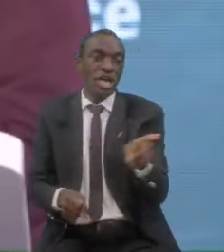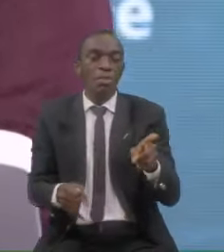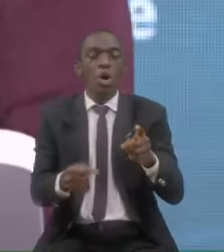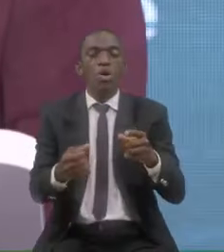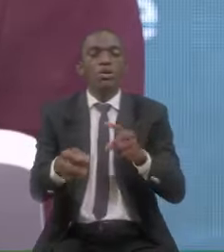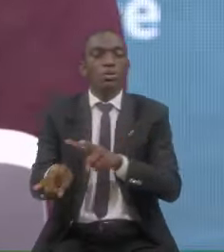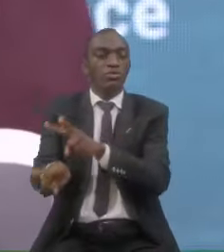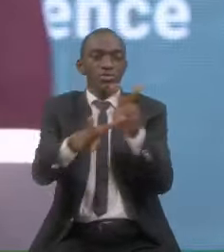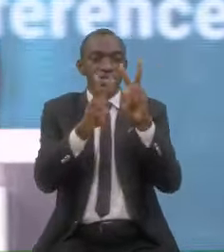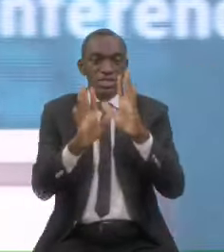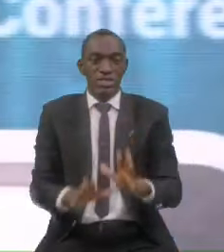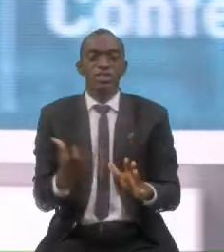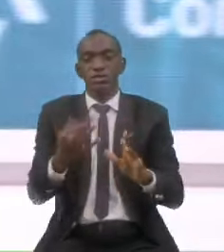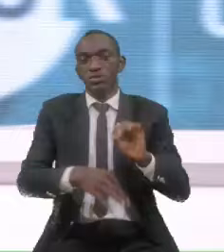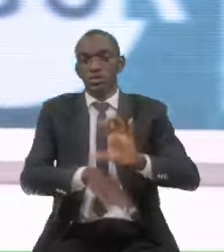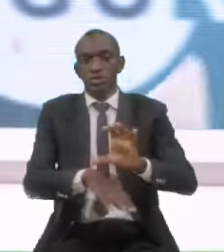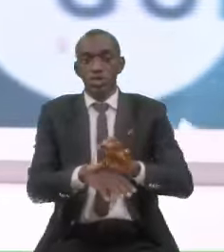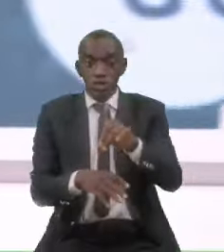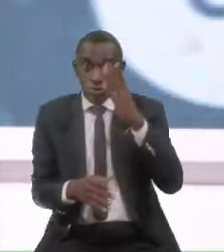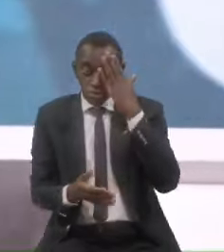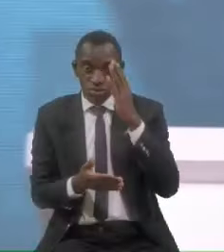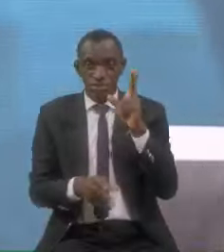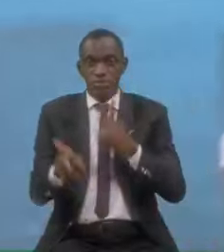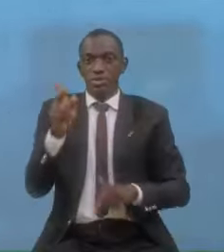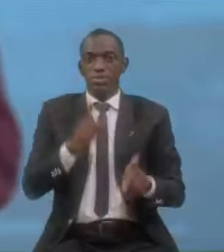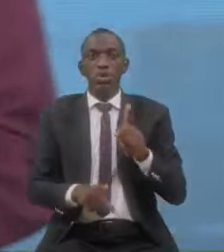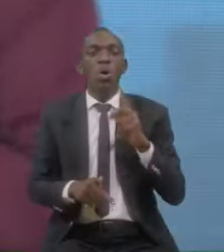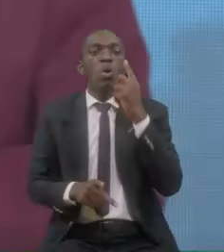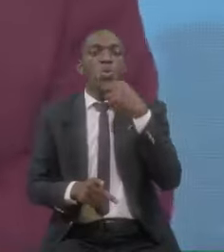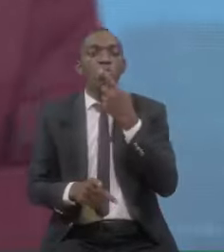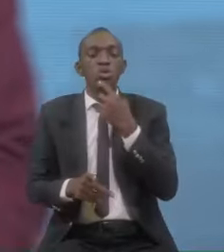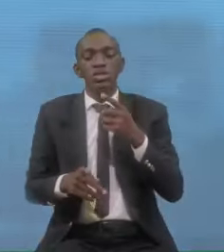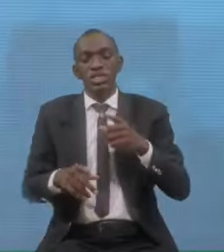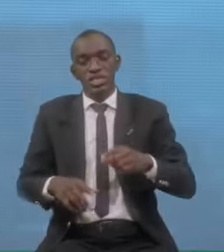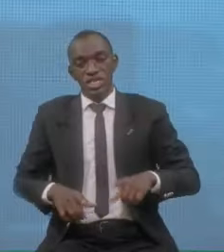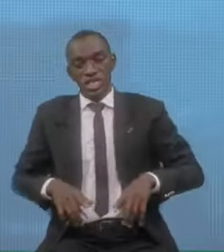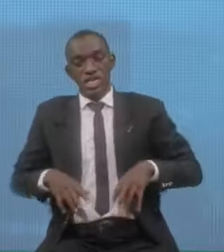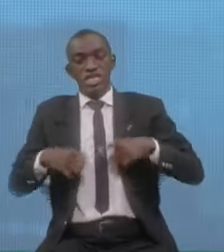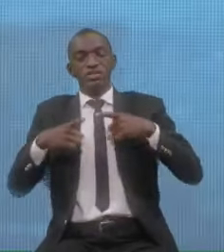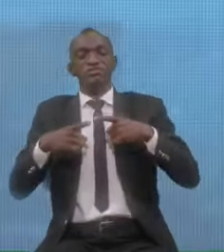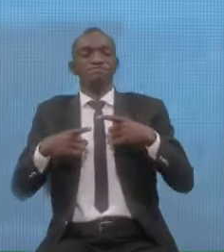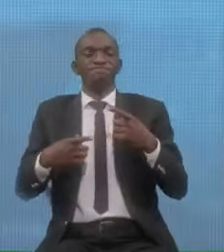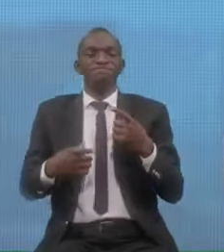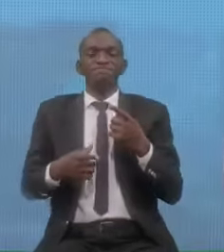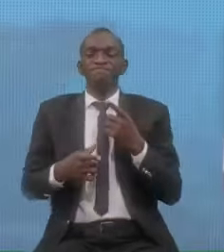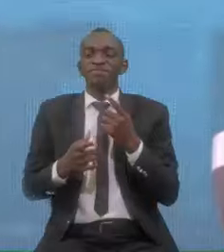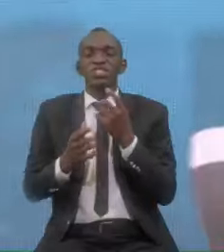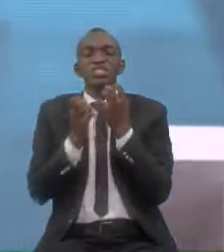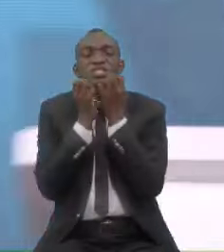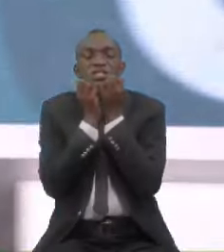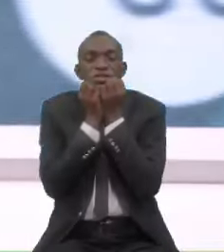You know, the people who live licentious lives, selfish